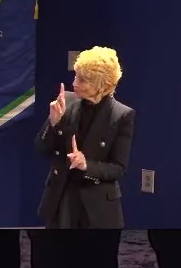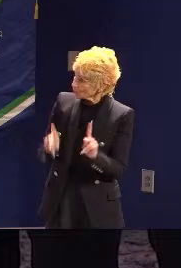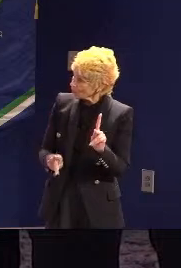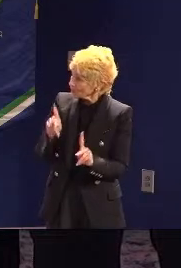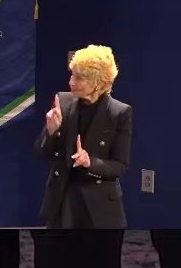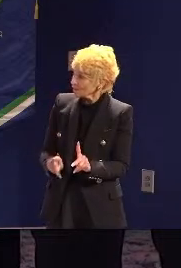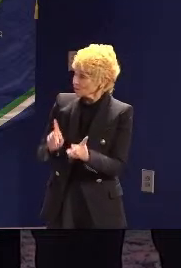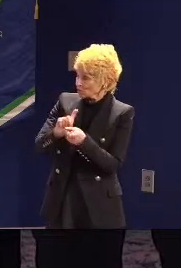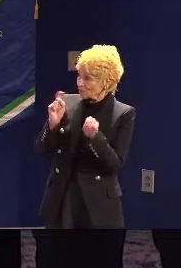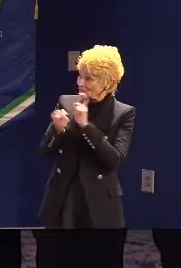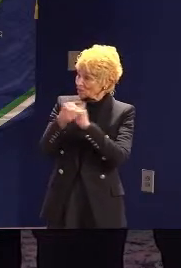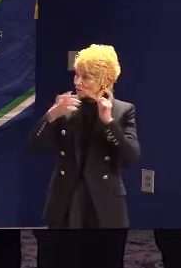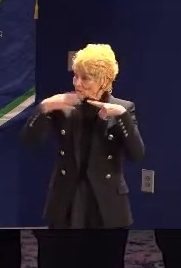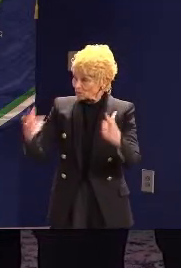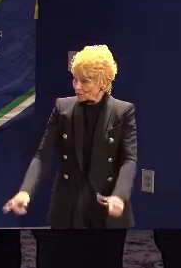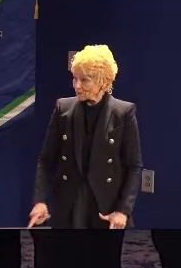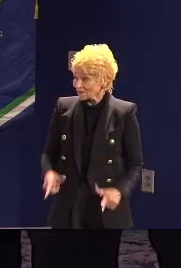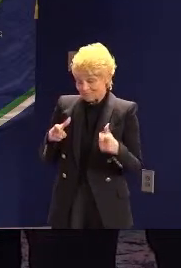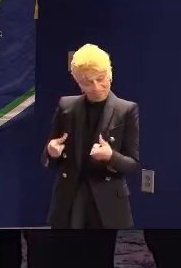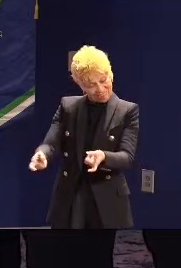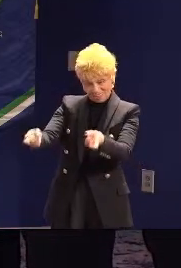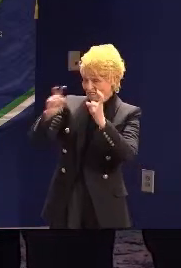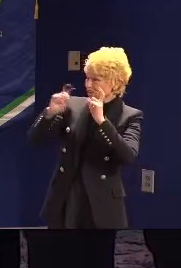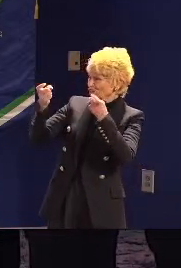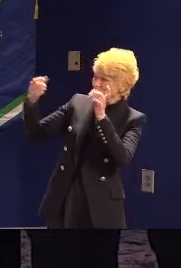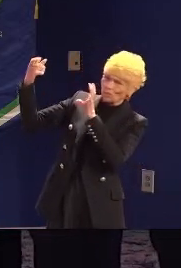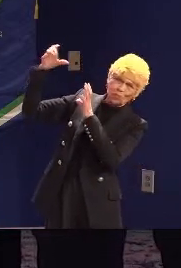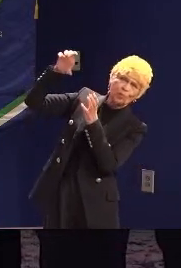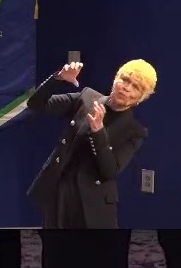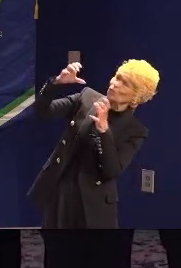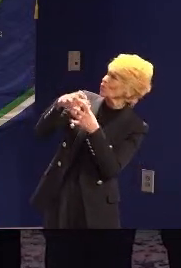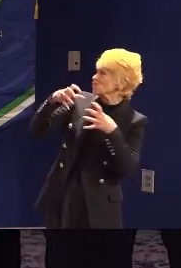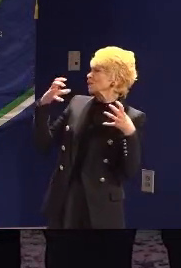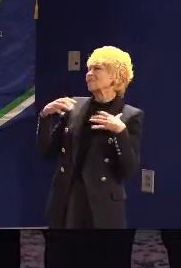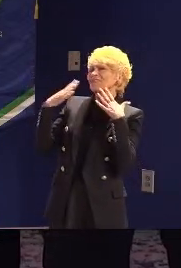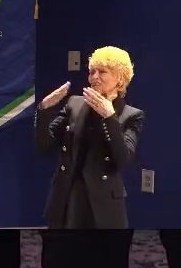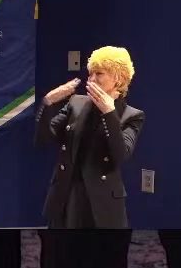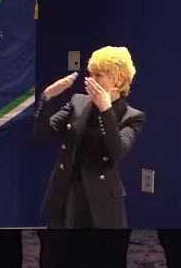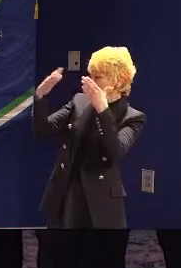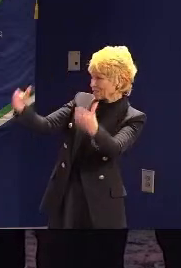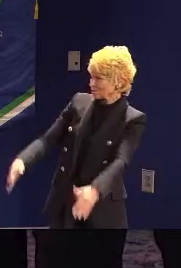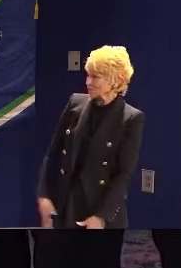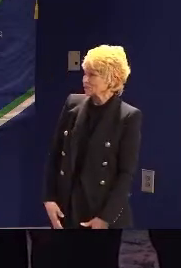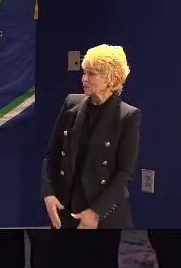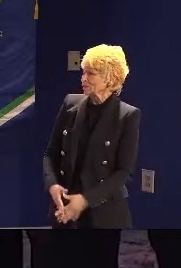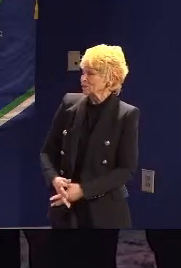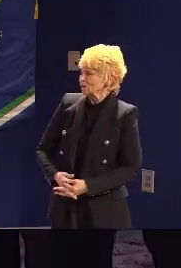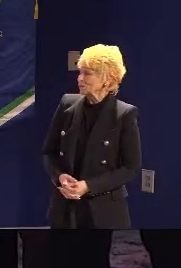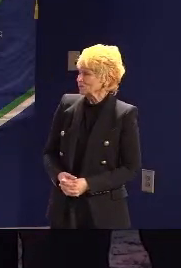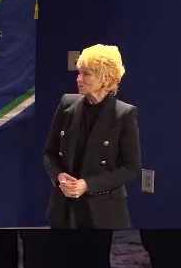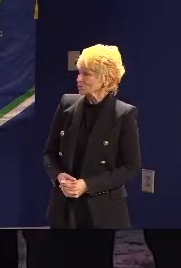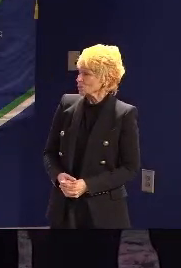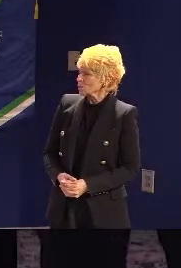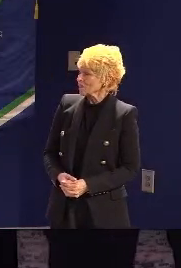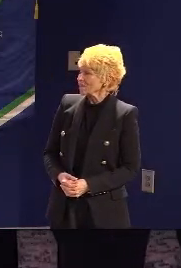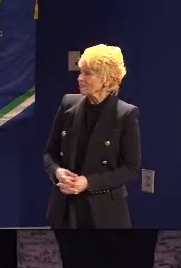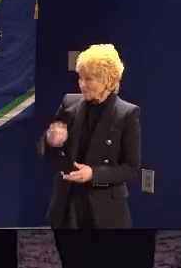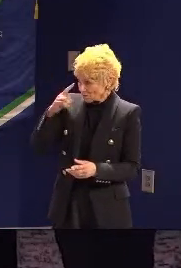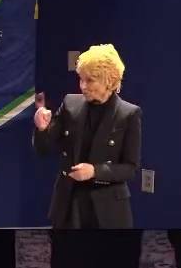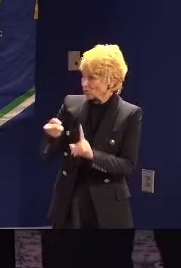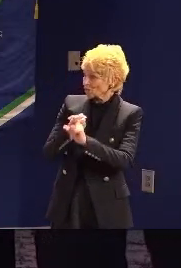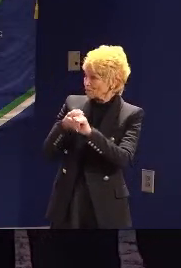changed my life. You poured so much into me, and I'm so grateful. I want to thank my friends